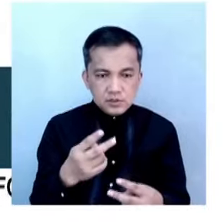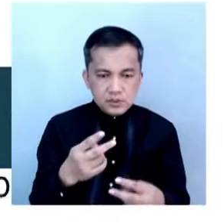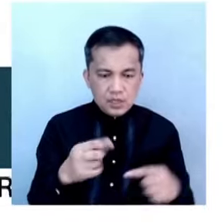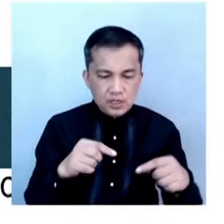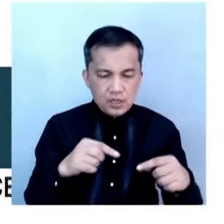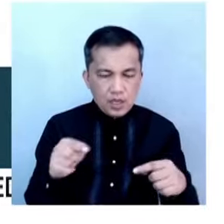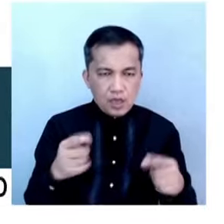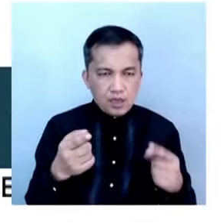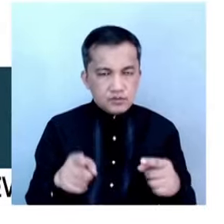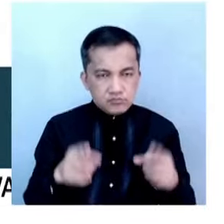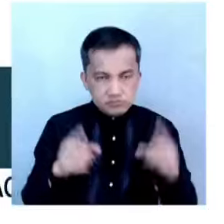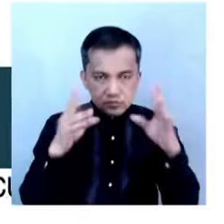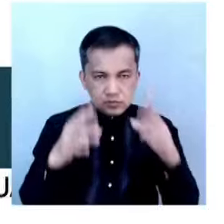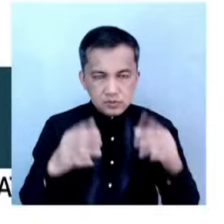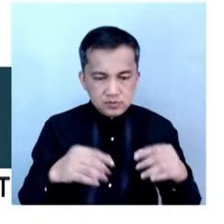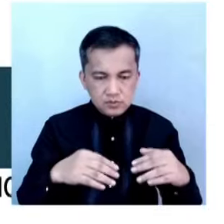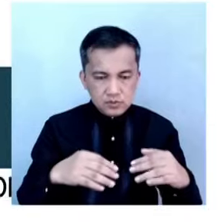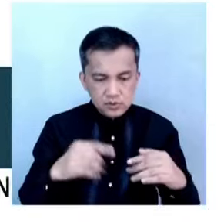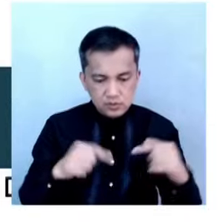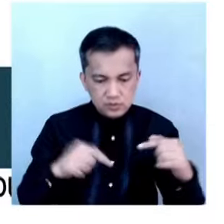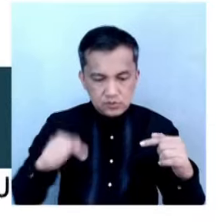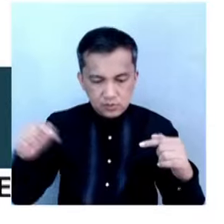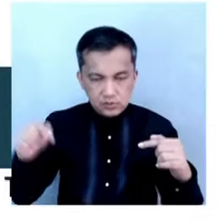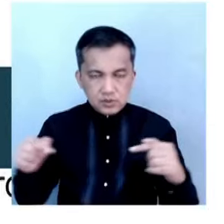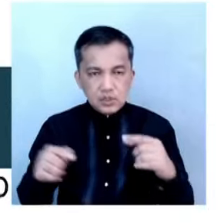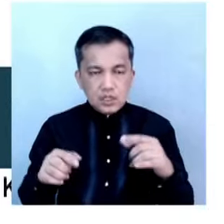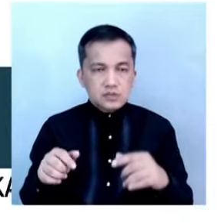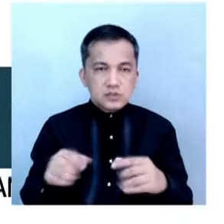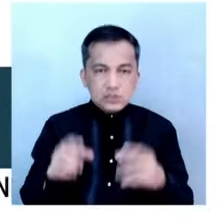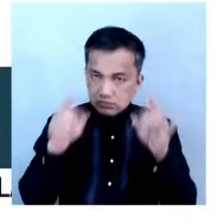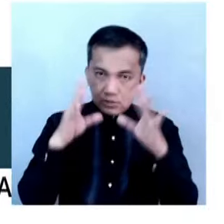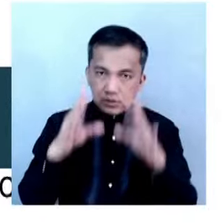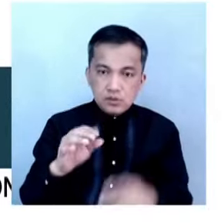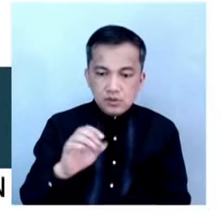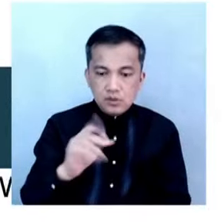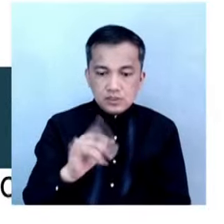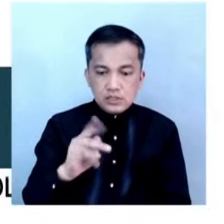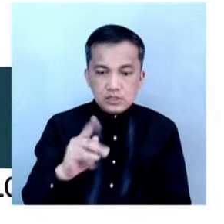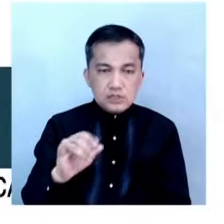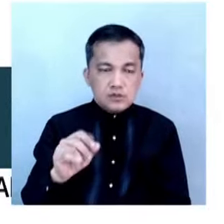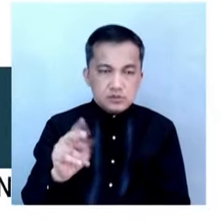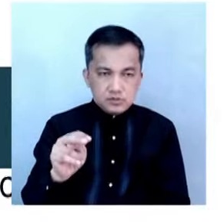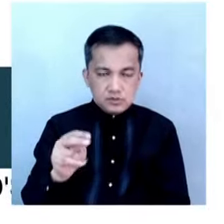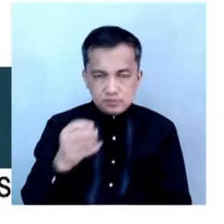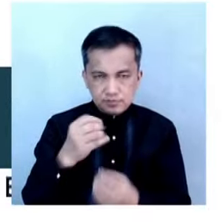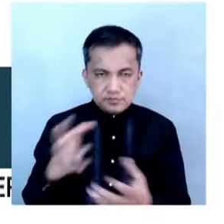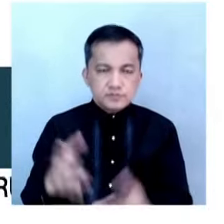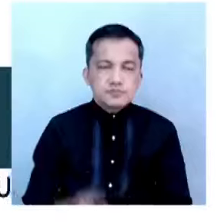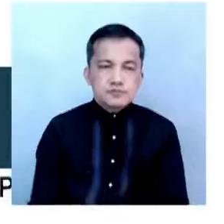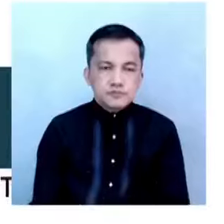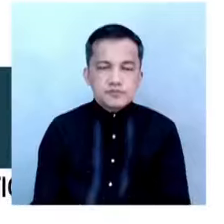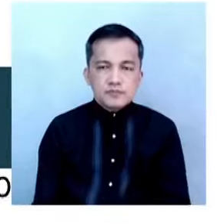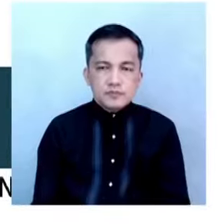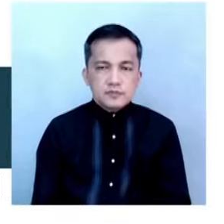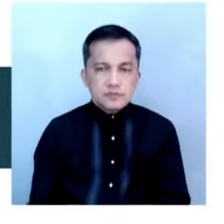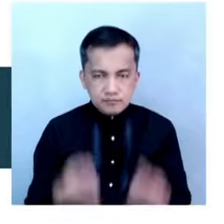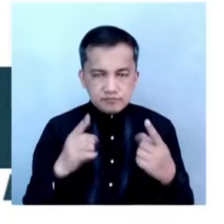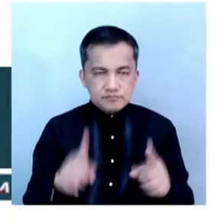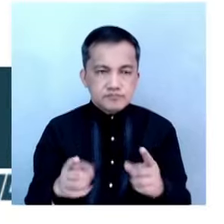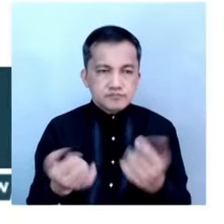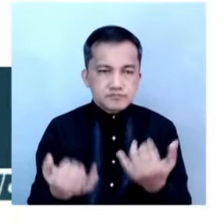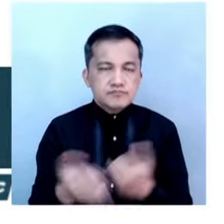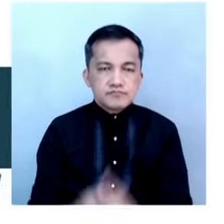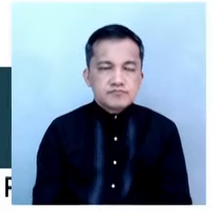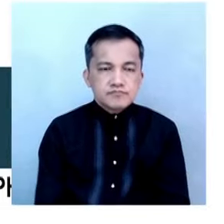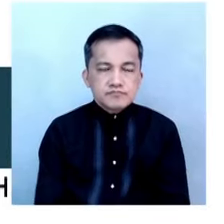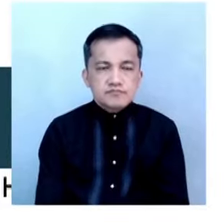or elevated seismic activity in Canlaon. And because of that, we're going to release an advisory. So yun nga po yung nangyari. Mm-hmm.